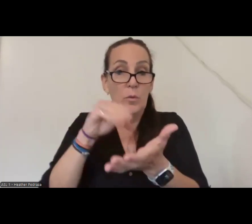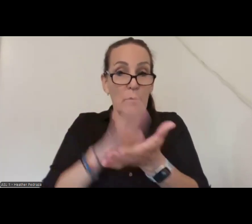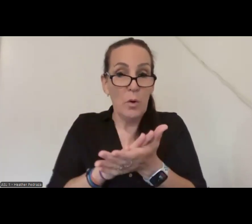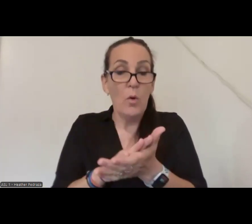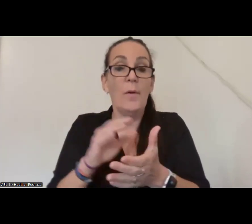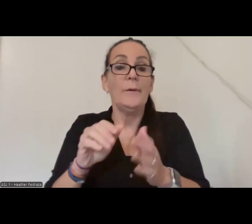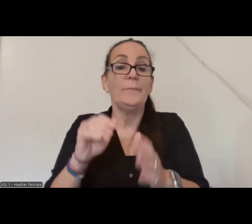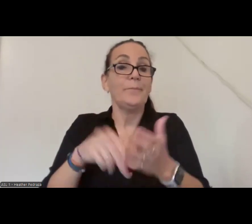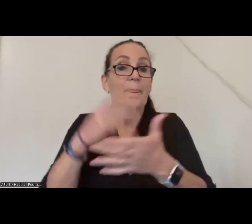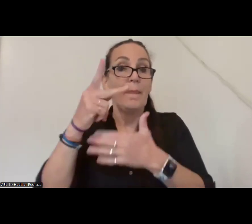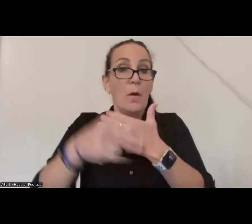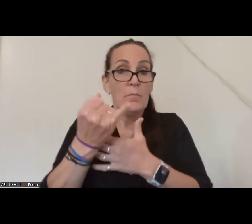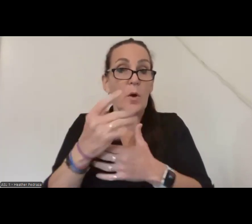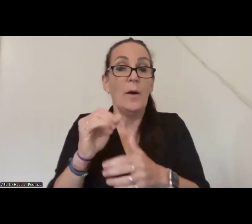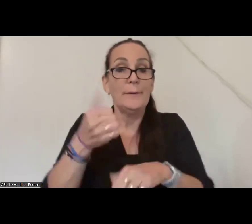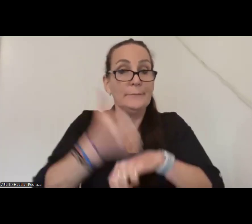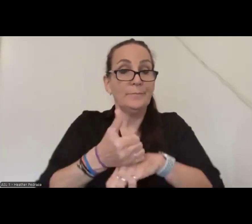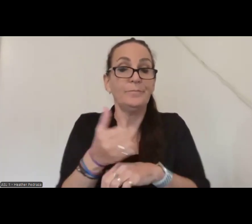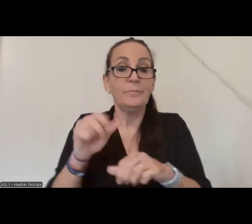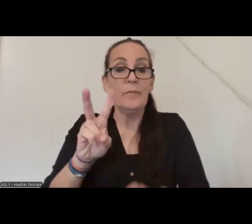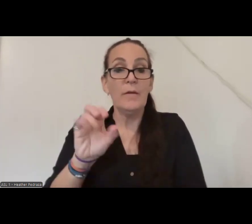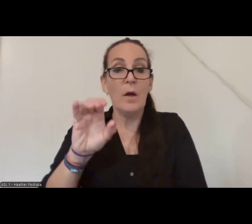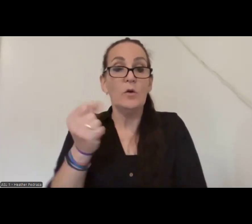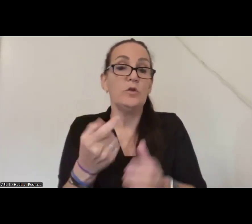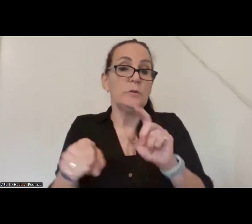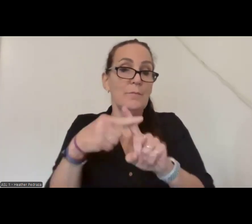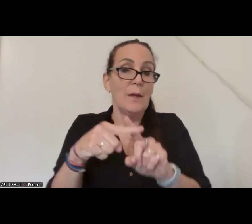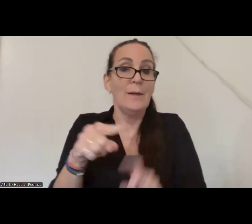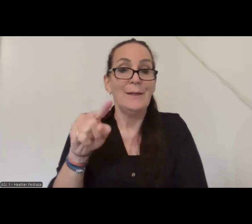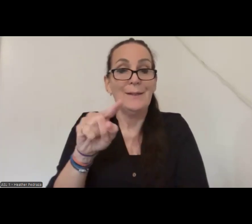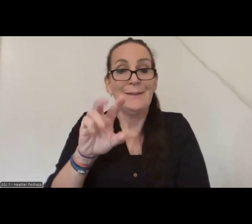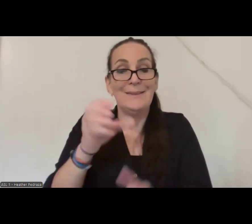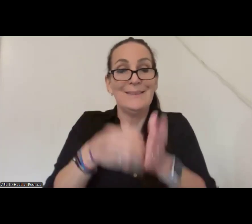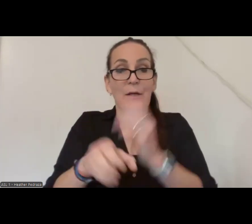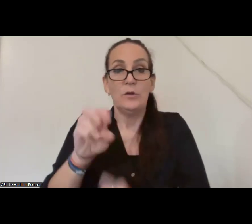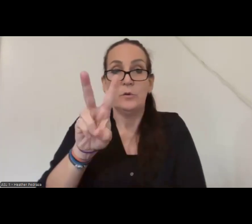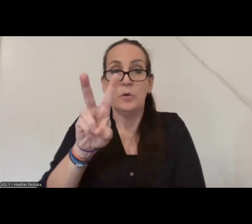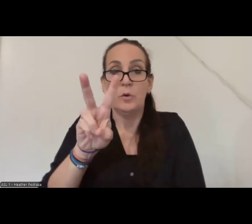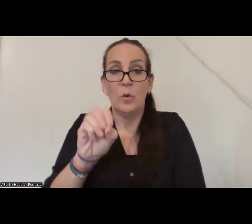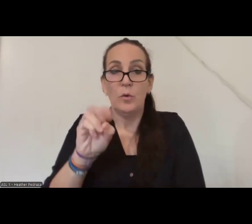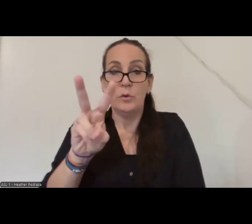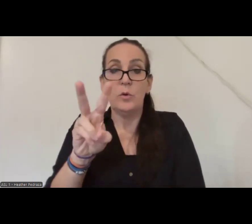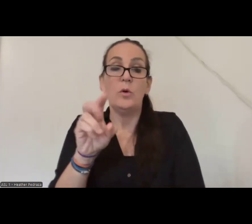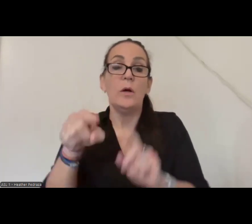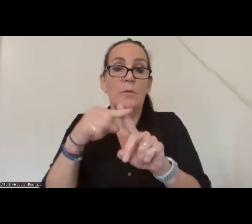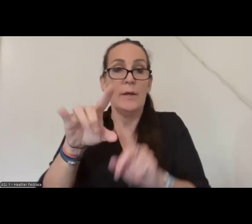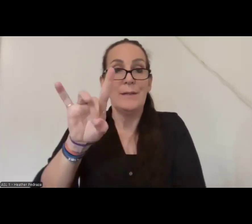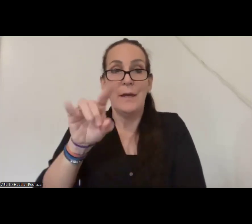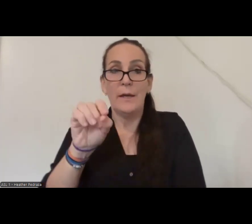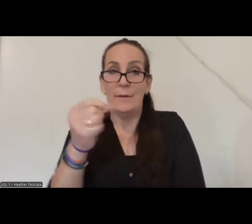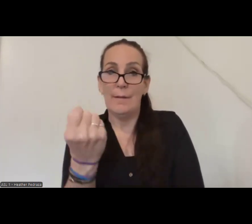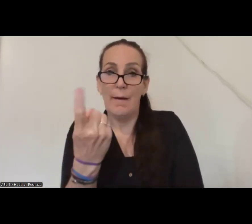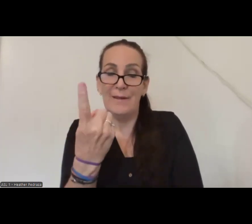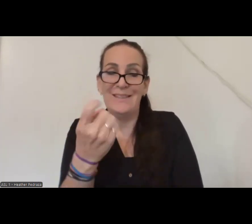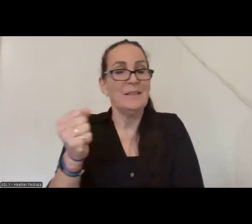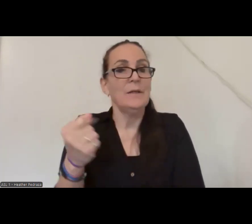Section 202 and 811. These programs they are available, but they have years-long wait lists in